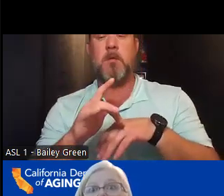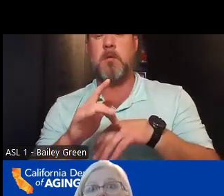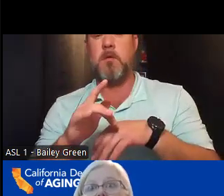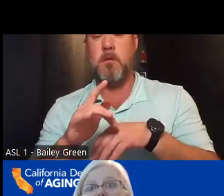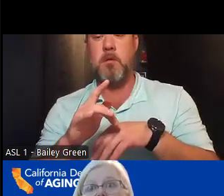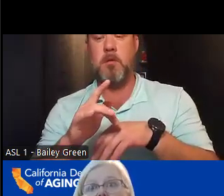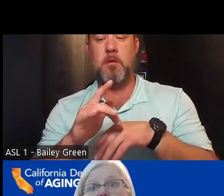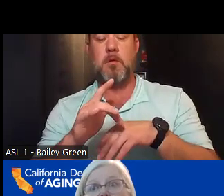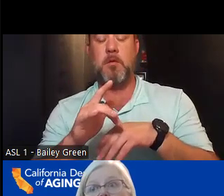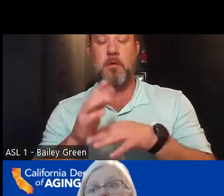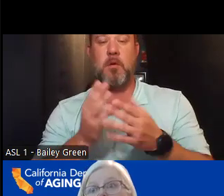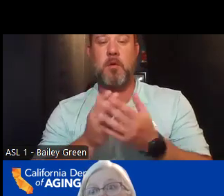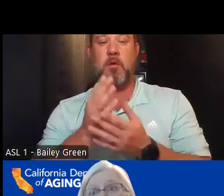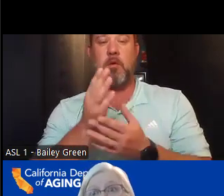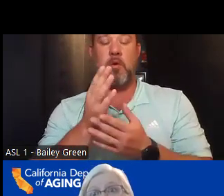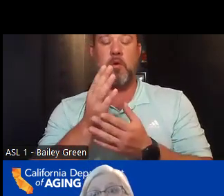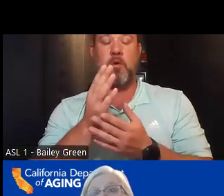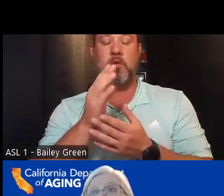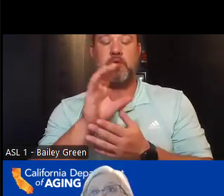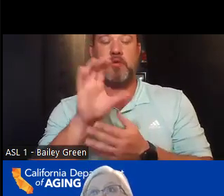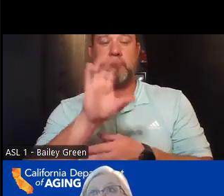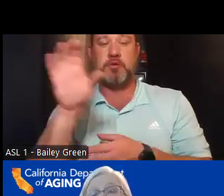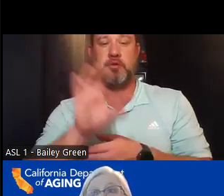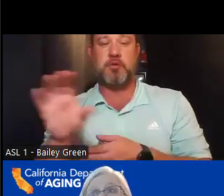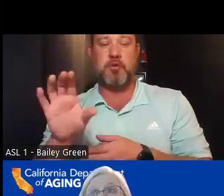you through your Zoom webinar functions.